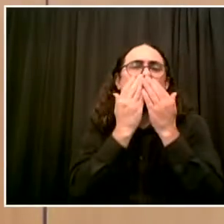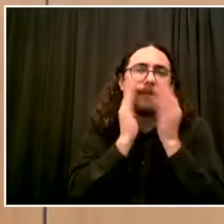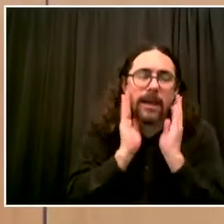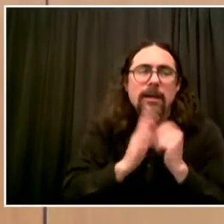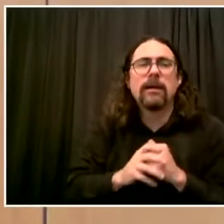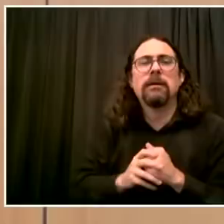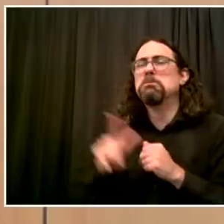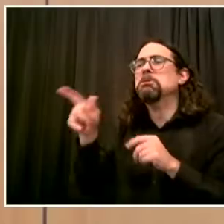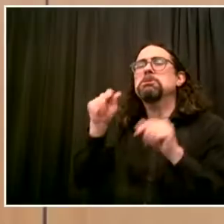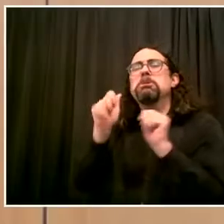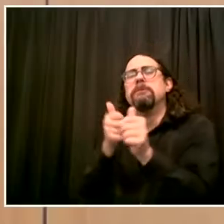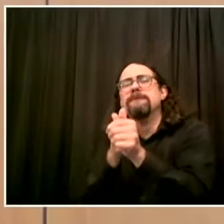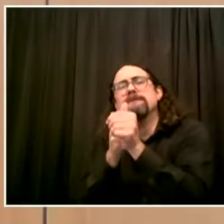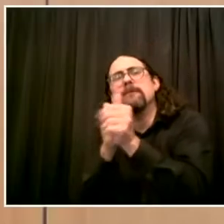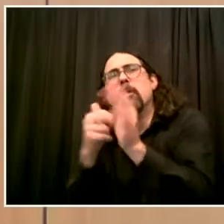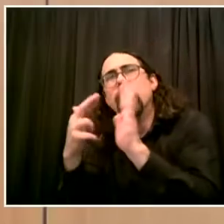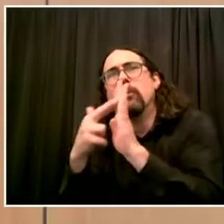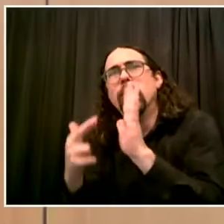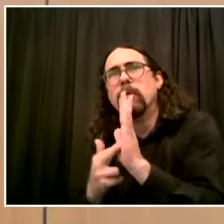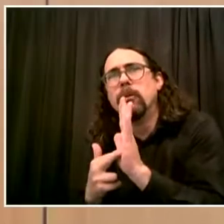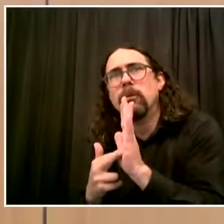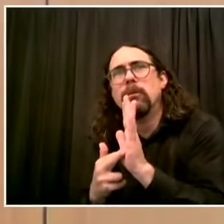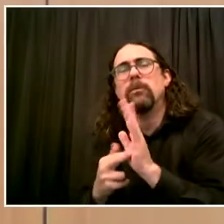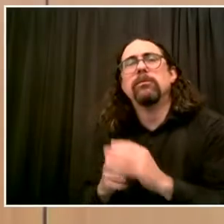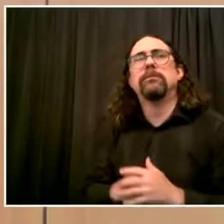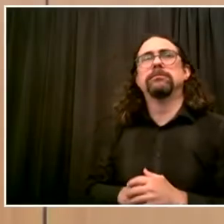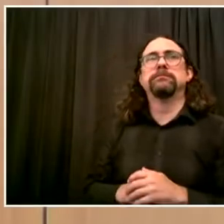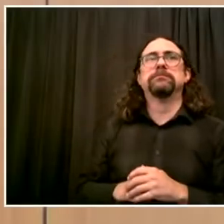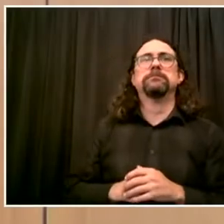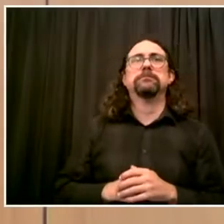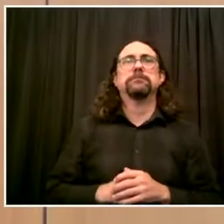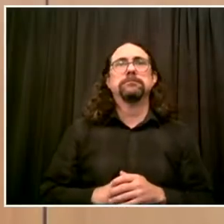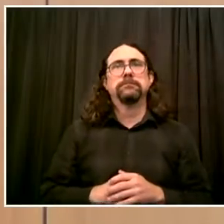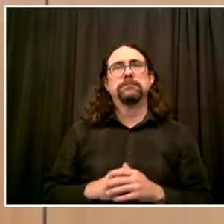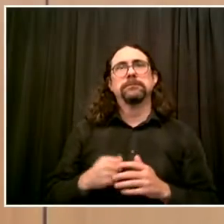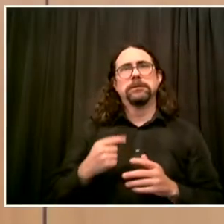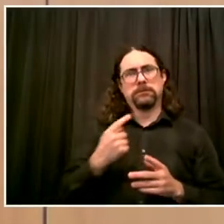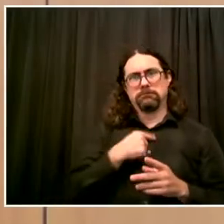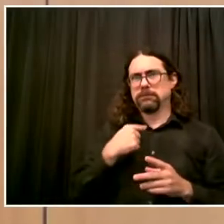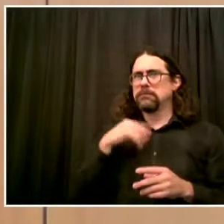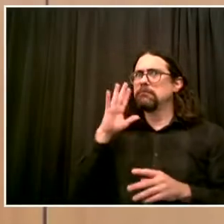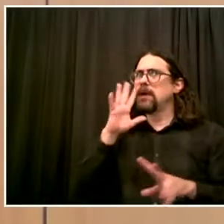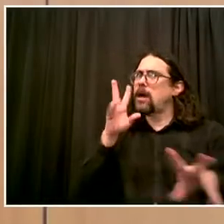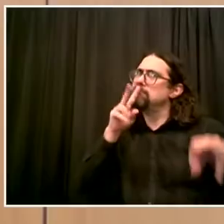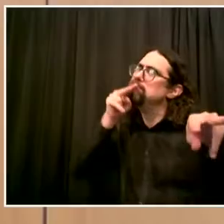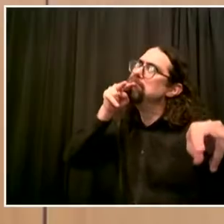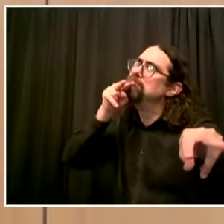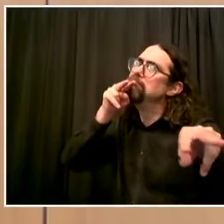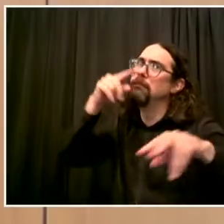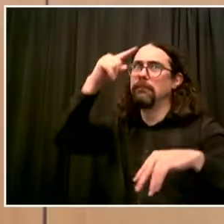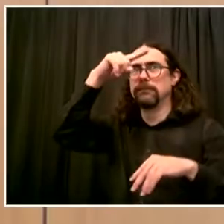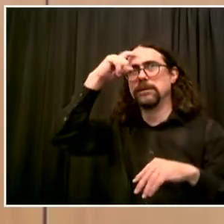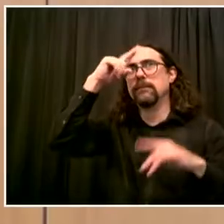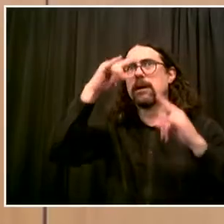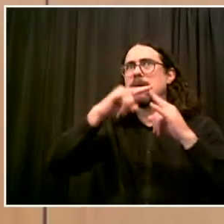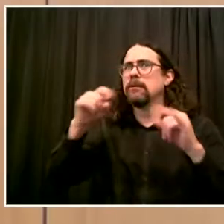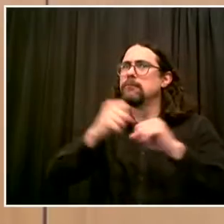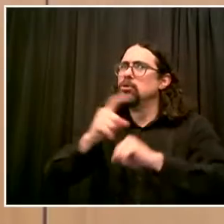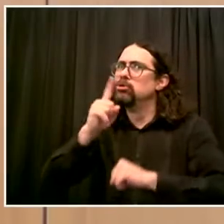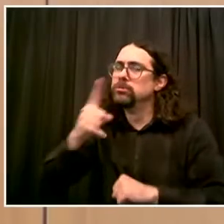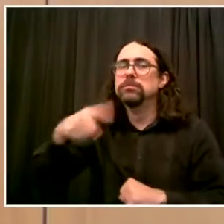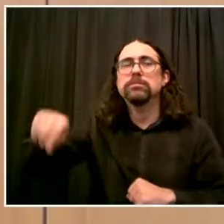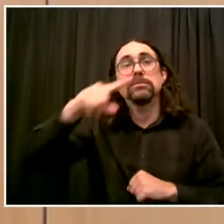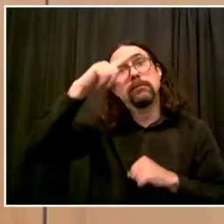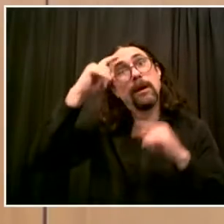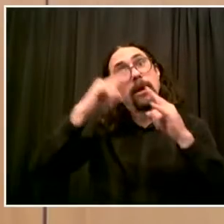summer camp situations very closely. And I think that it will further help inform how we provide additional guidance to